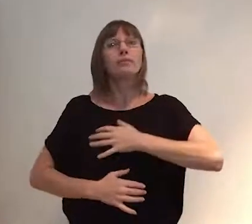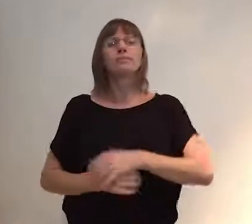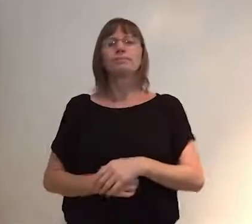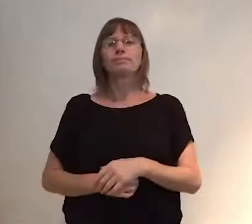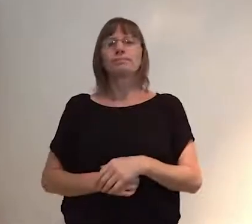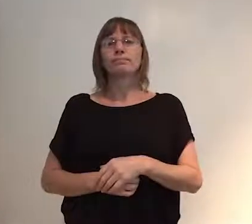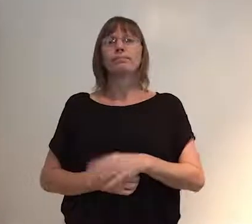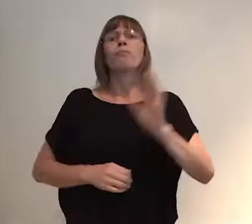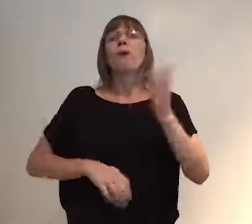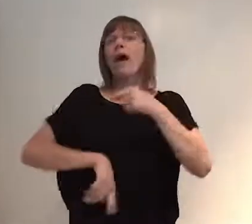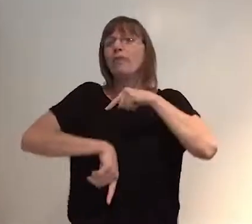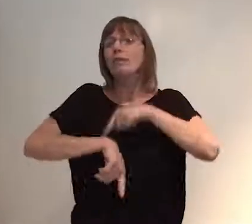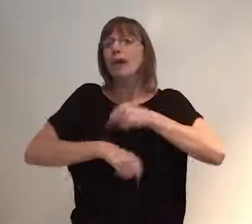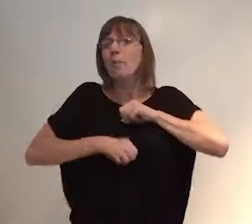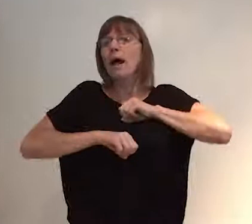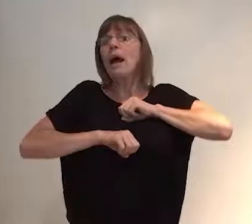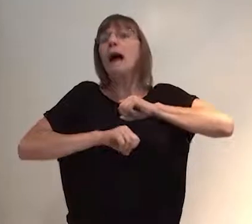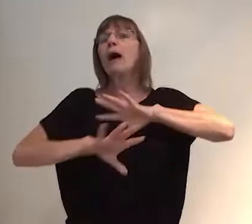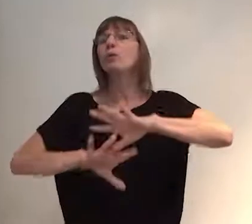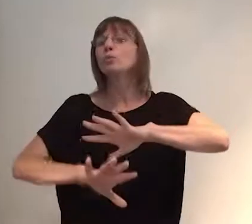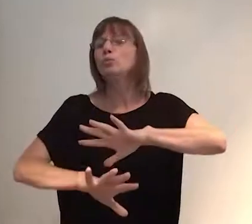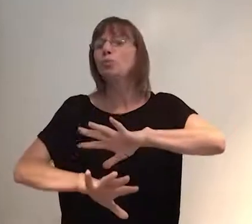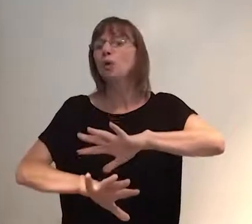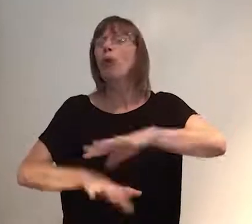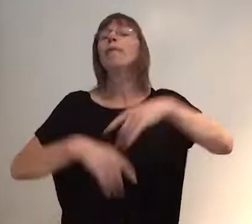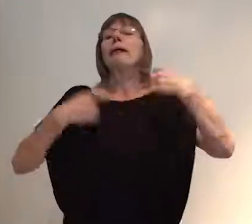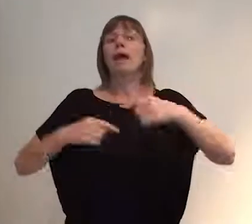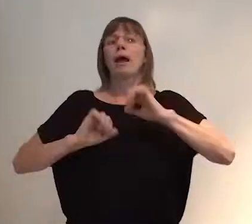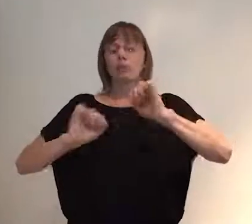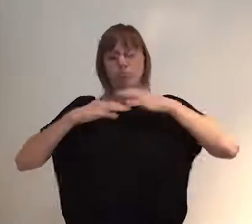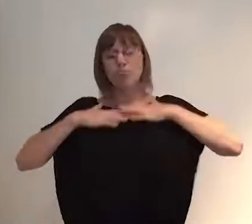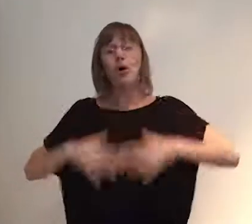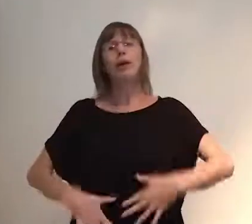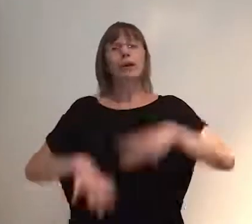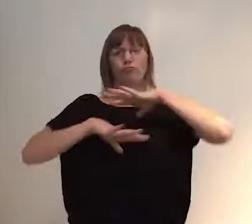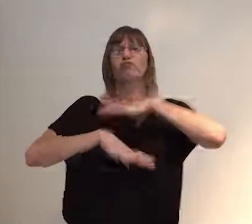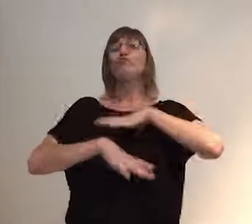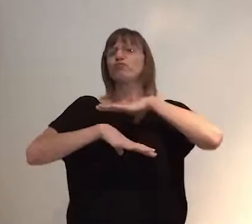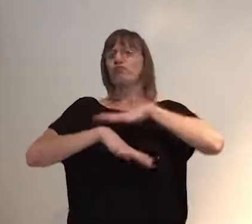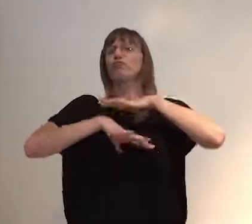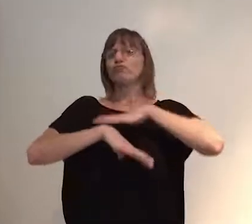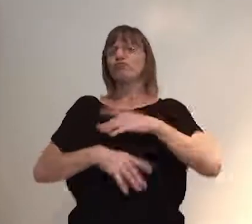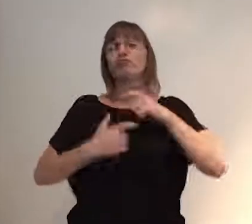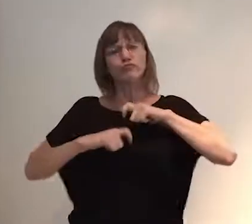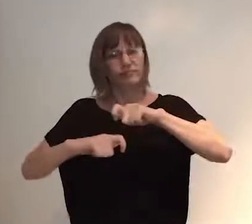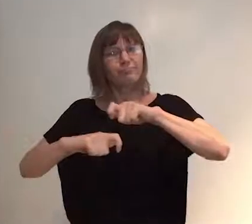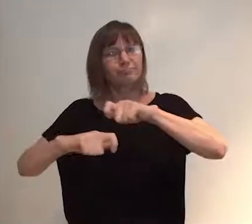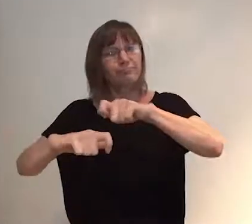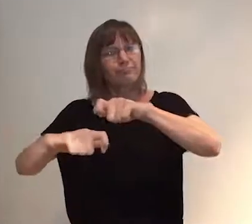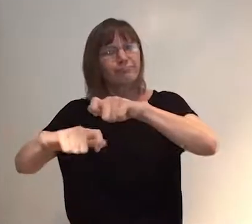Especially that every time you breathe out and just allowing that to relax.